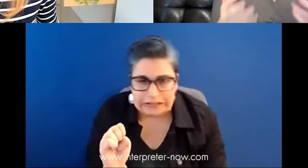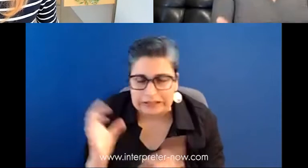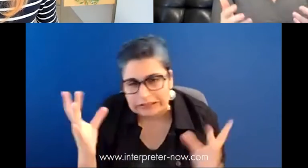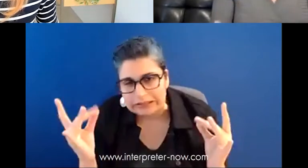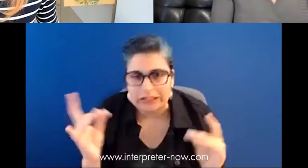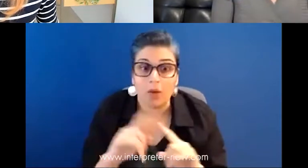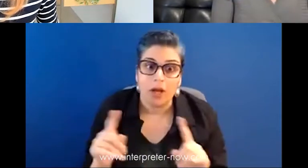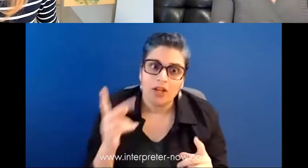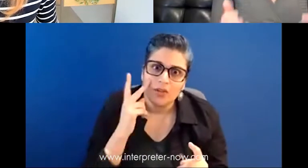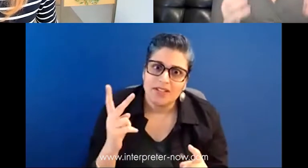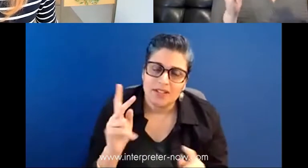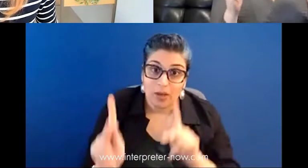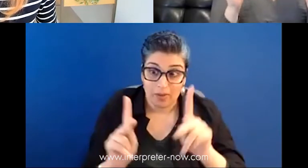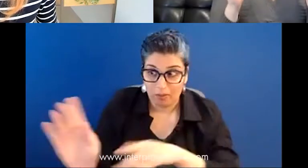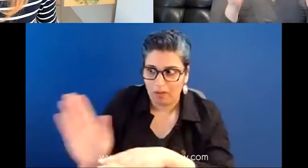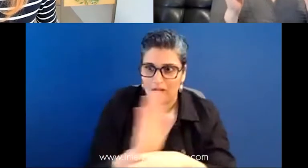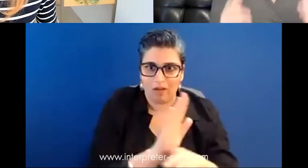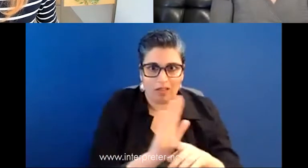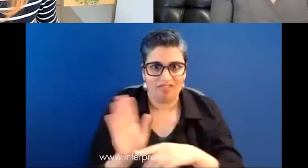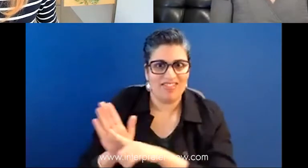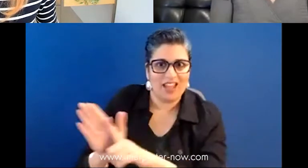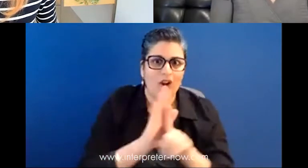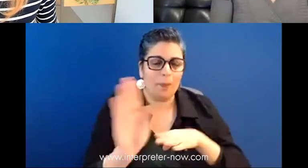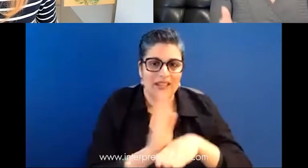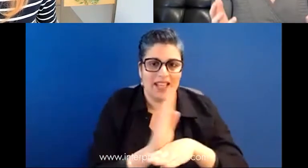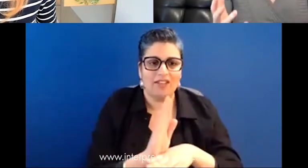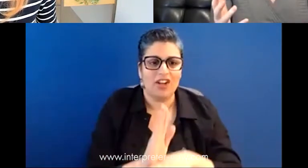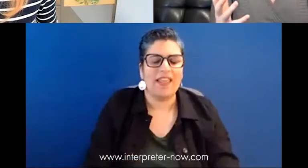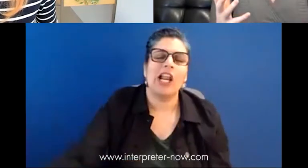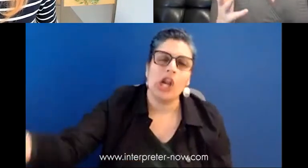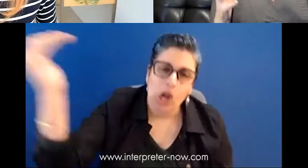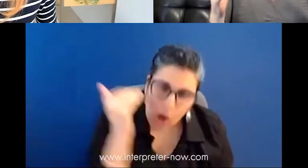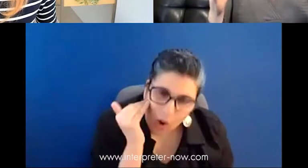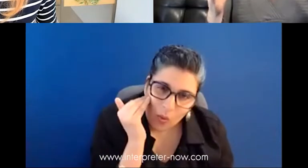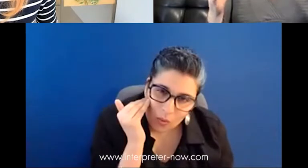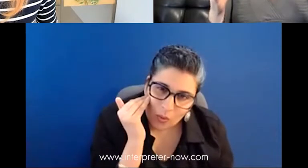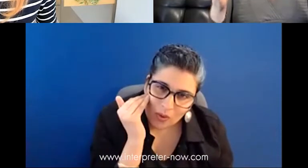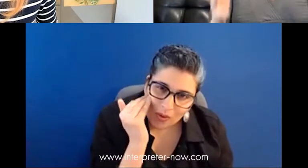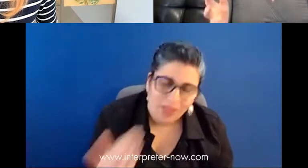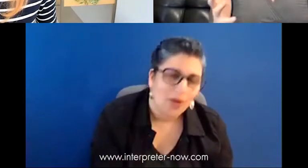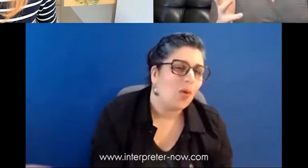in people's behavior is they knowingly harm